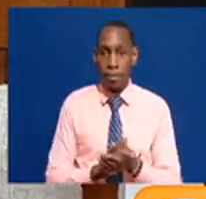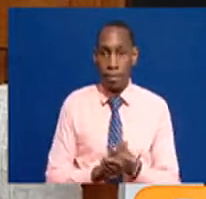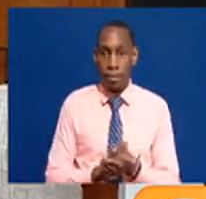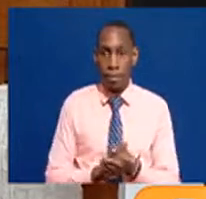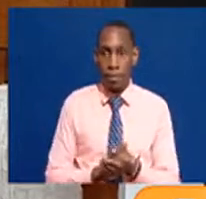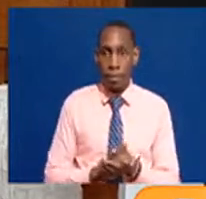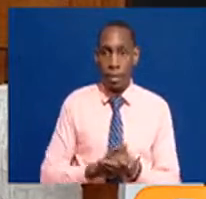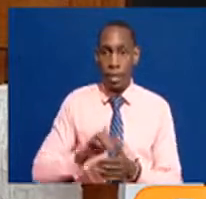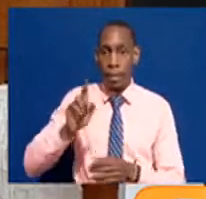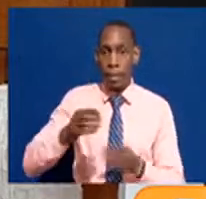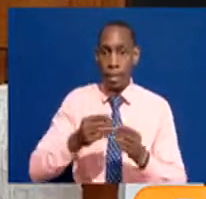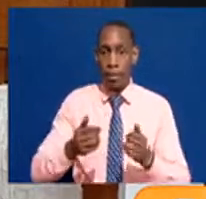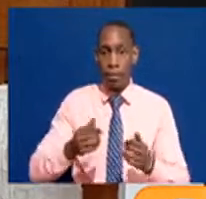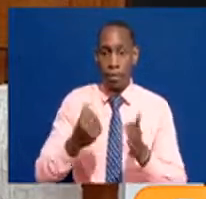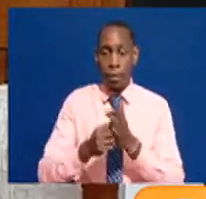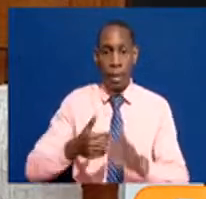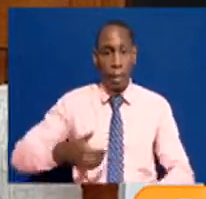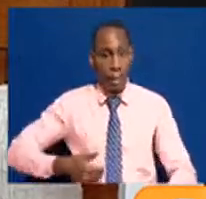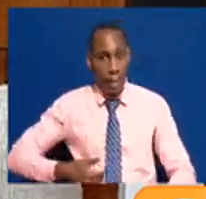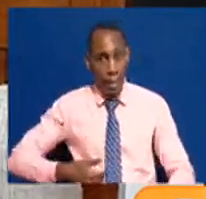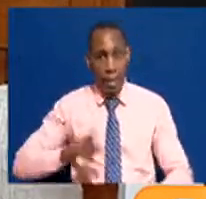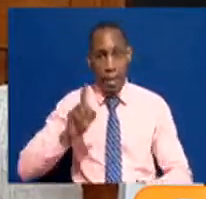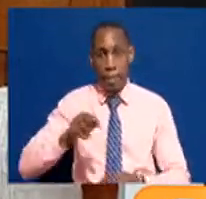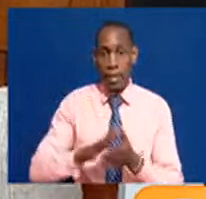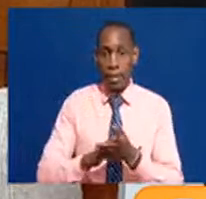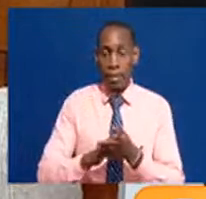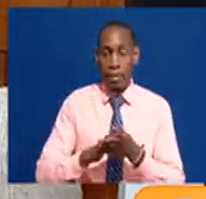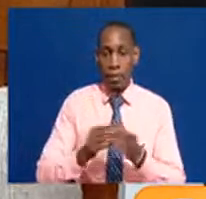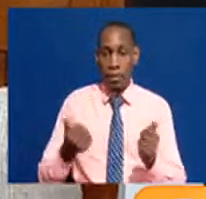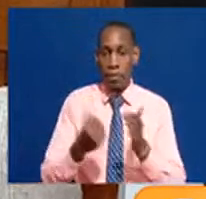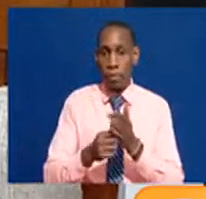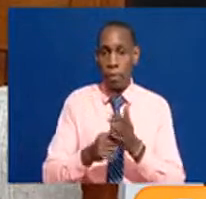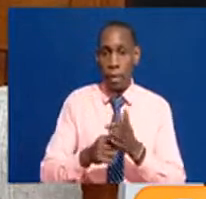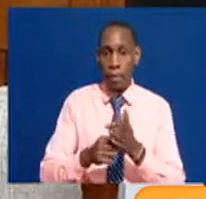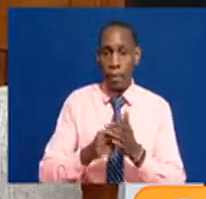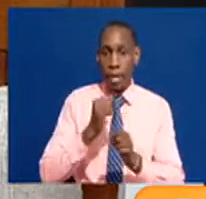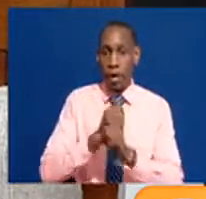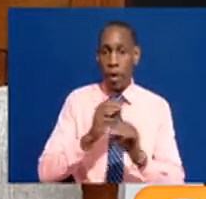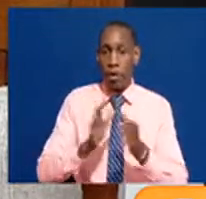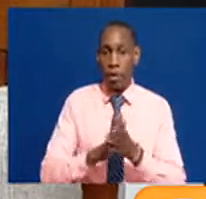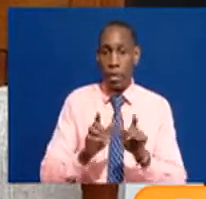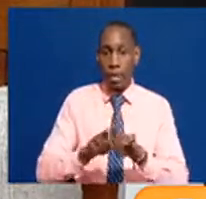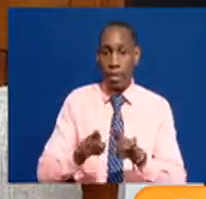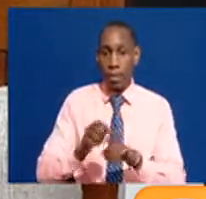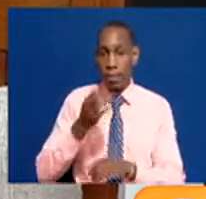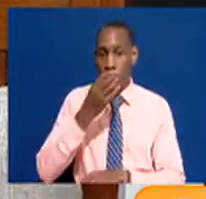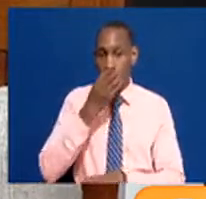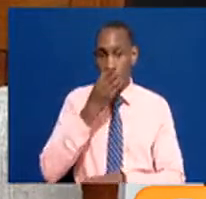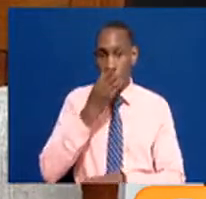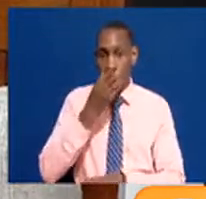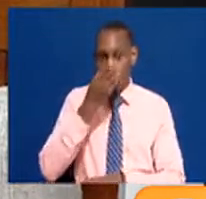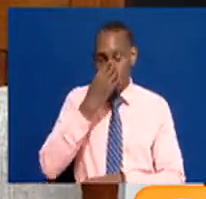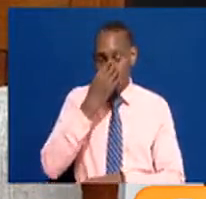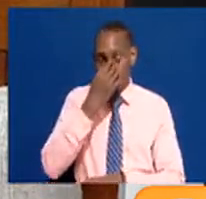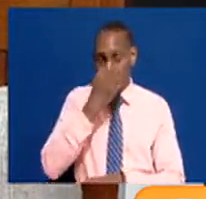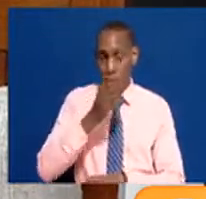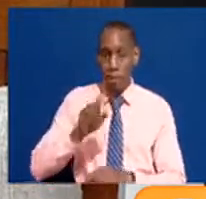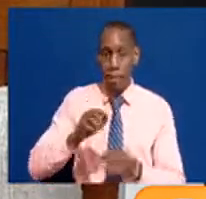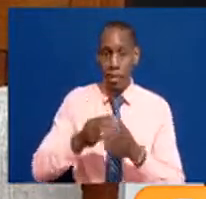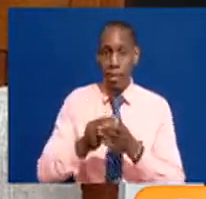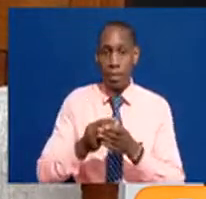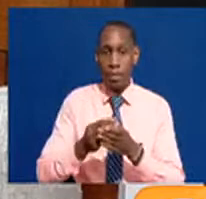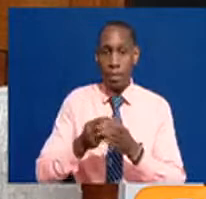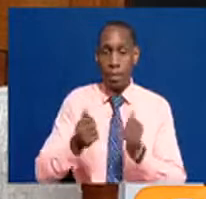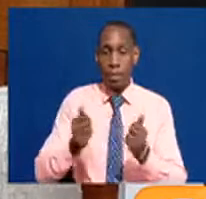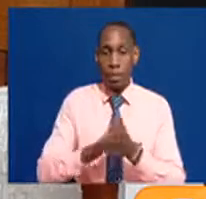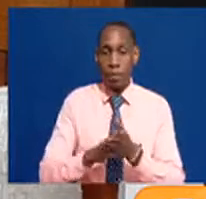deal with hunger. All right? He has to deal with unemployment. He has to deal with the lack of hope, because don't forget, his whole campaign